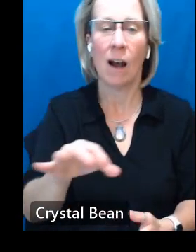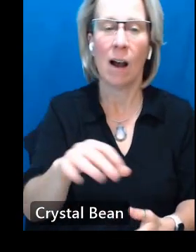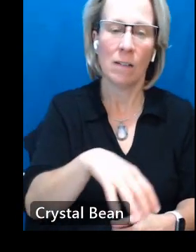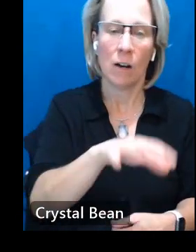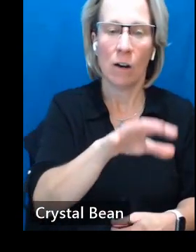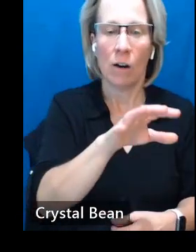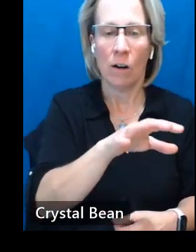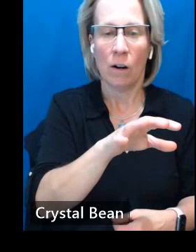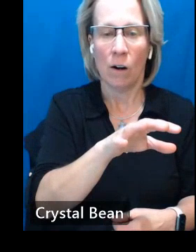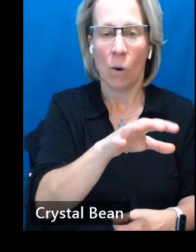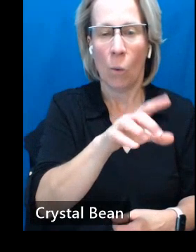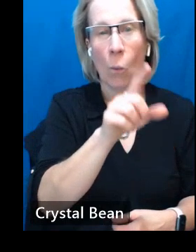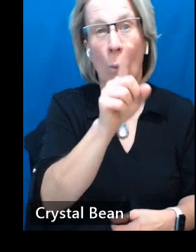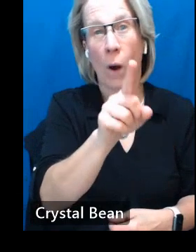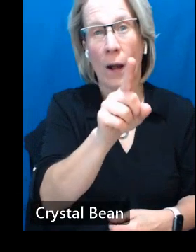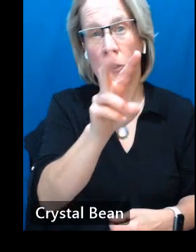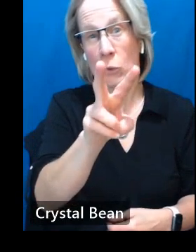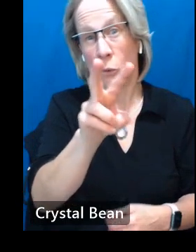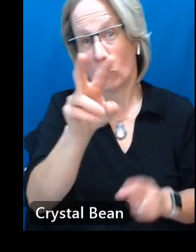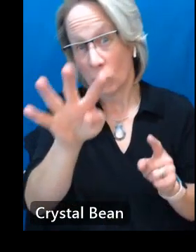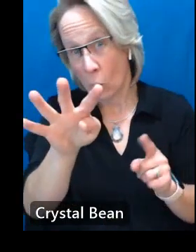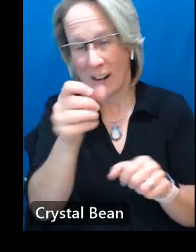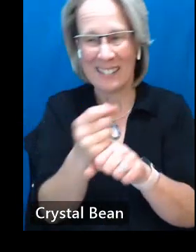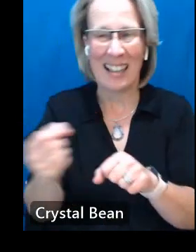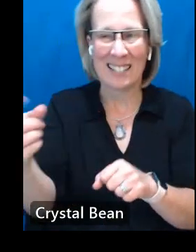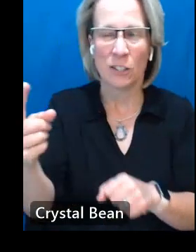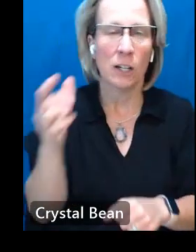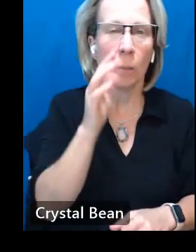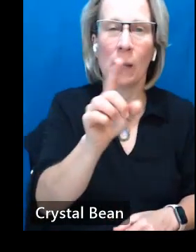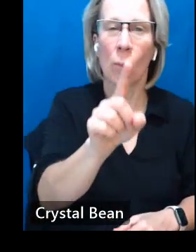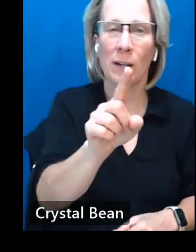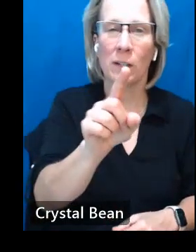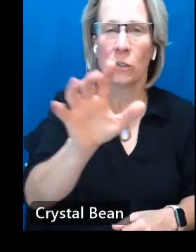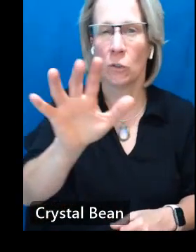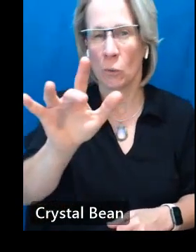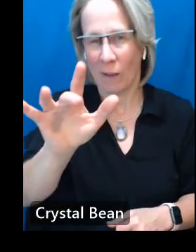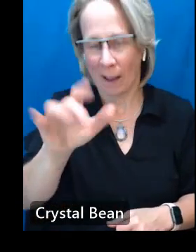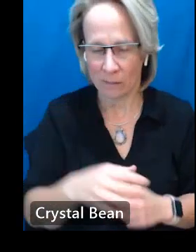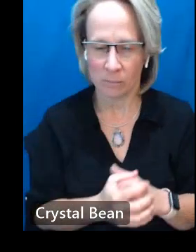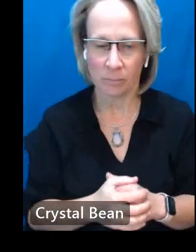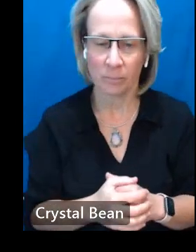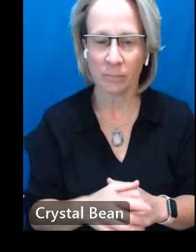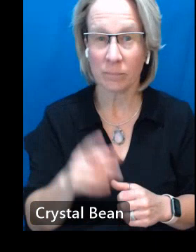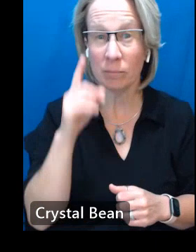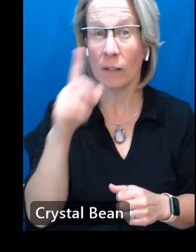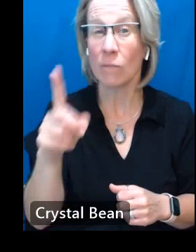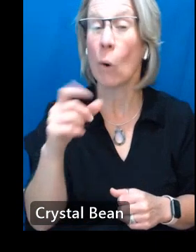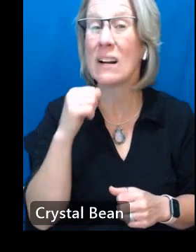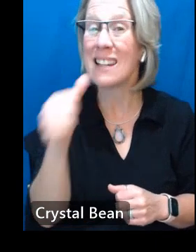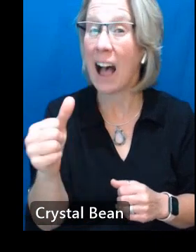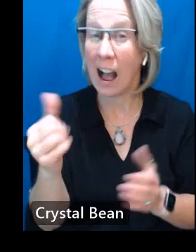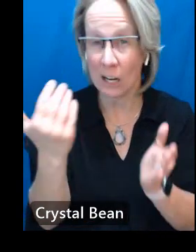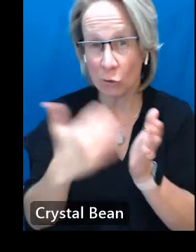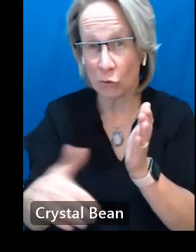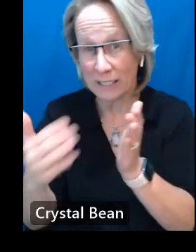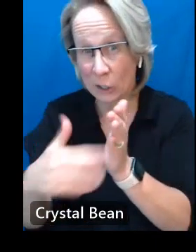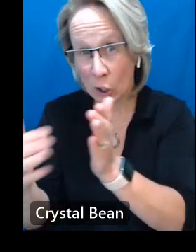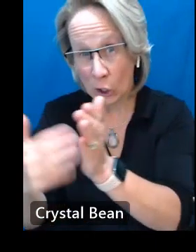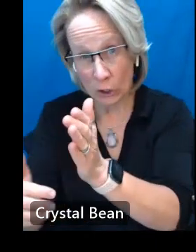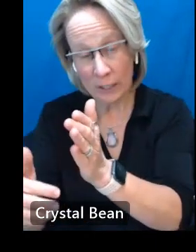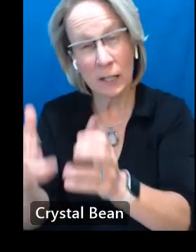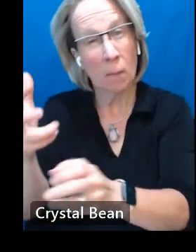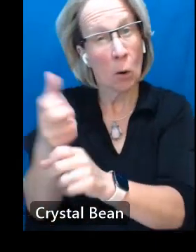to 125, etc. Okay. For non-recurring appropriations, Bud Ref gets a little more complicated. But if